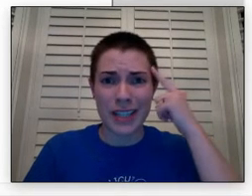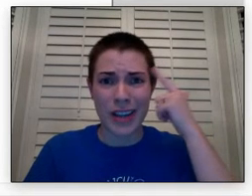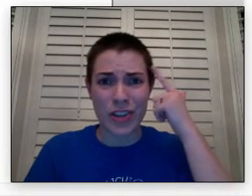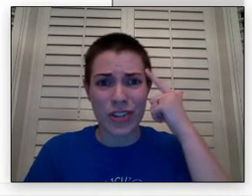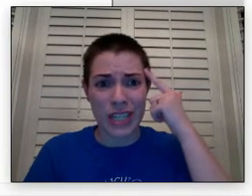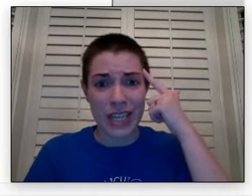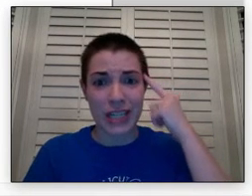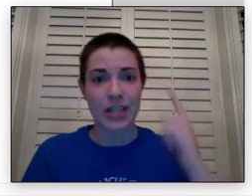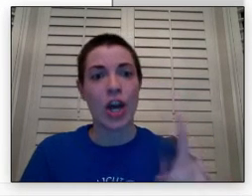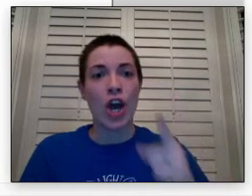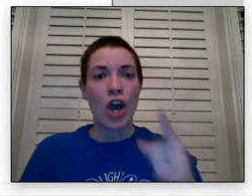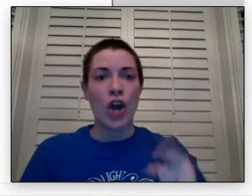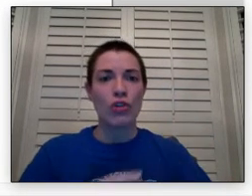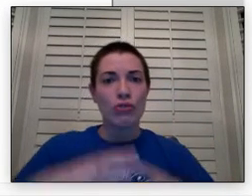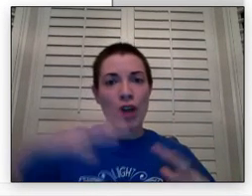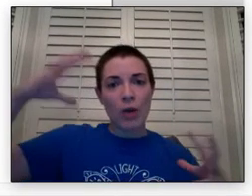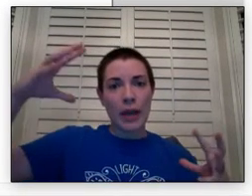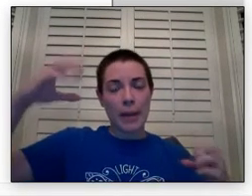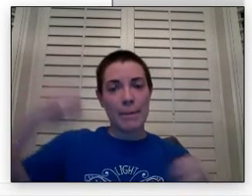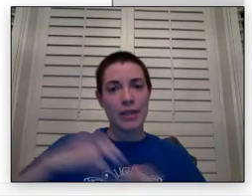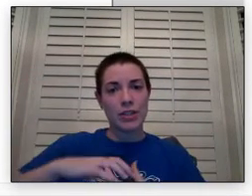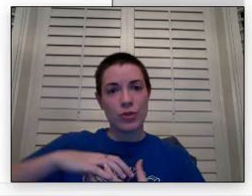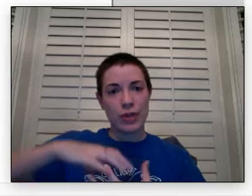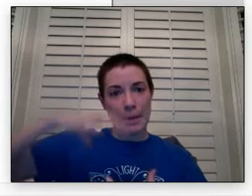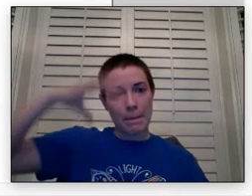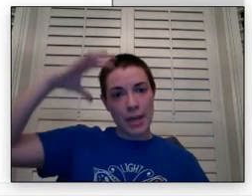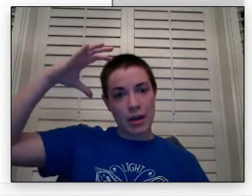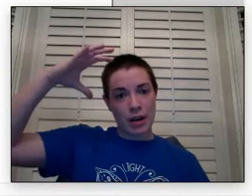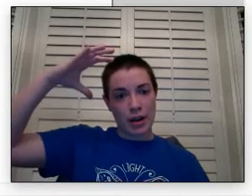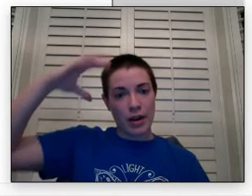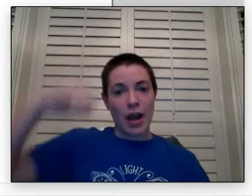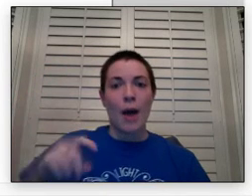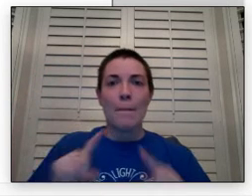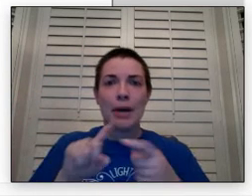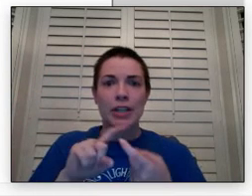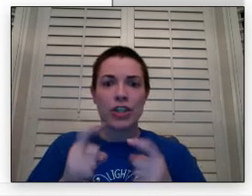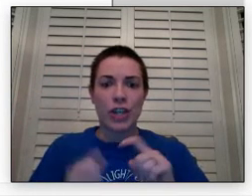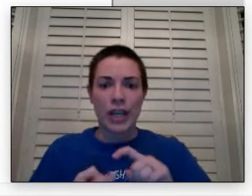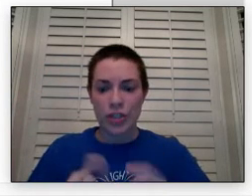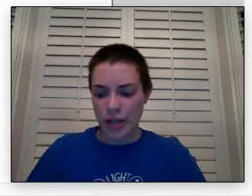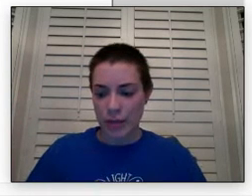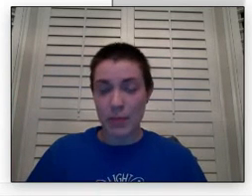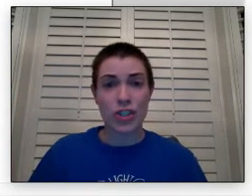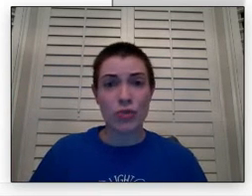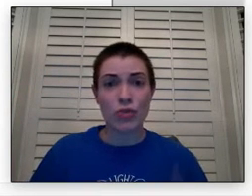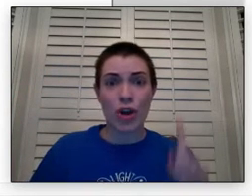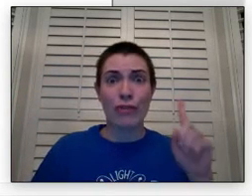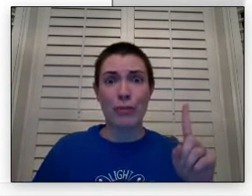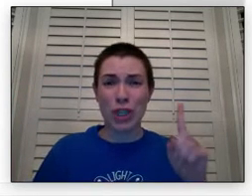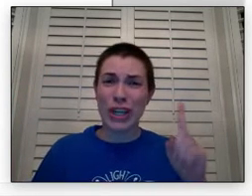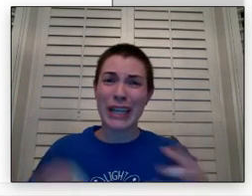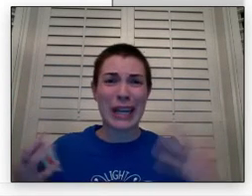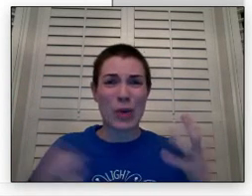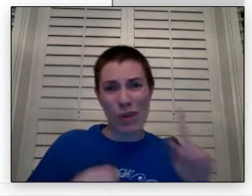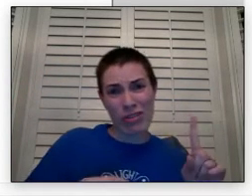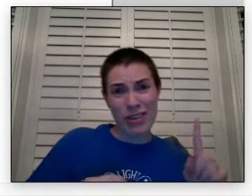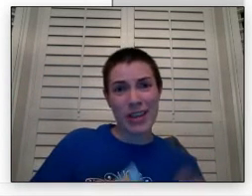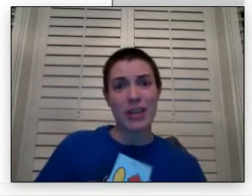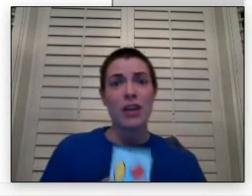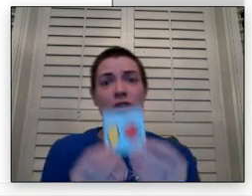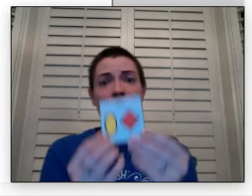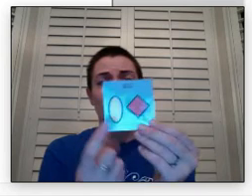us understand. Growing means you get bigger. But changing means you go from looking like